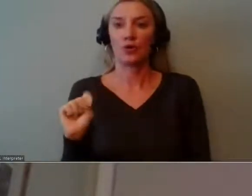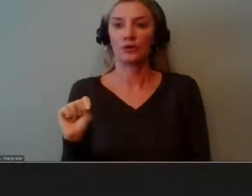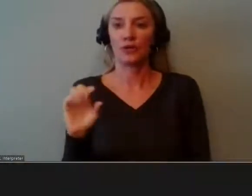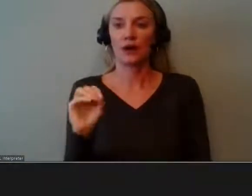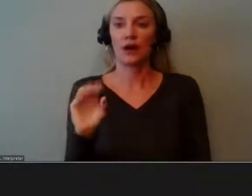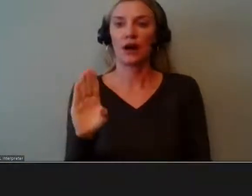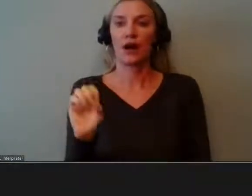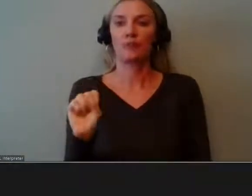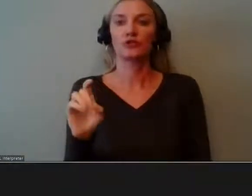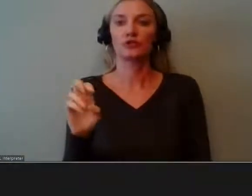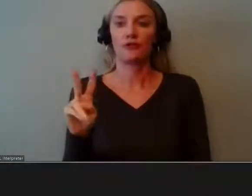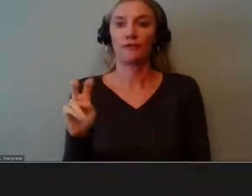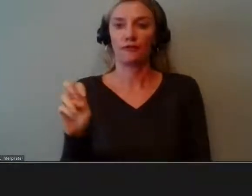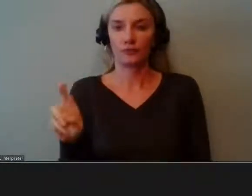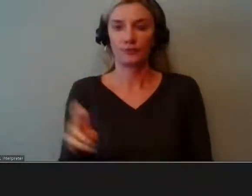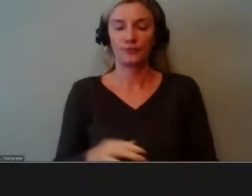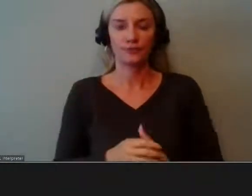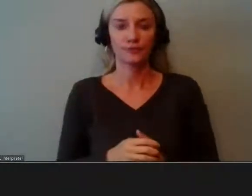Thank you.